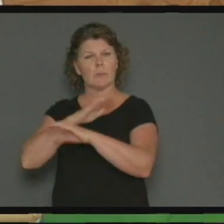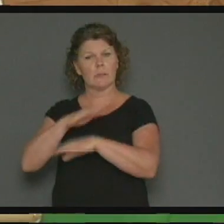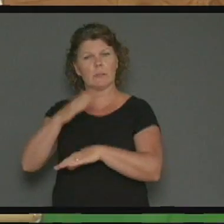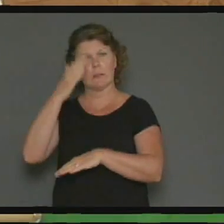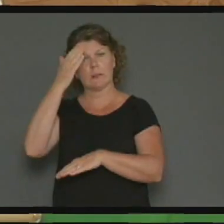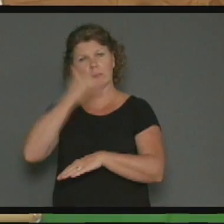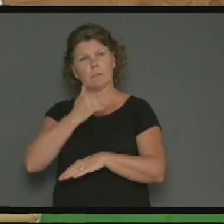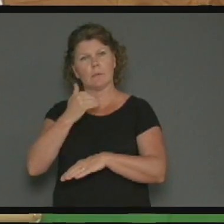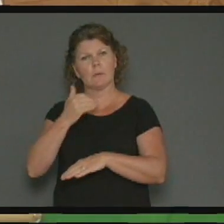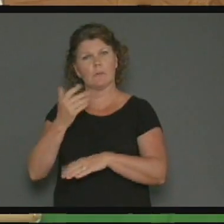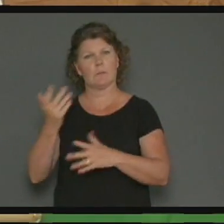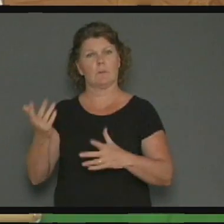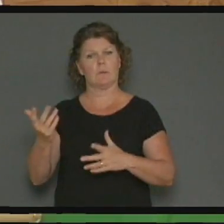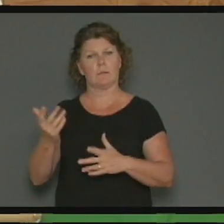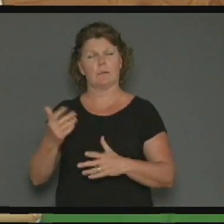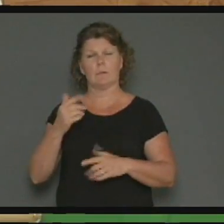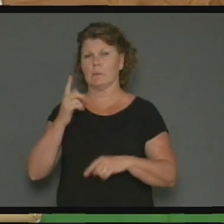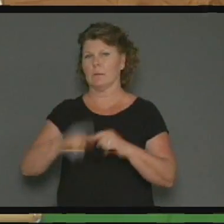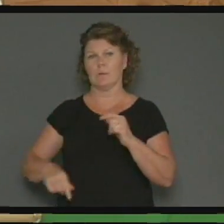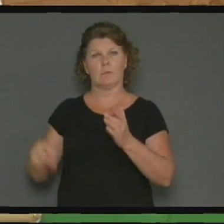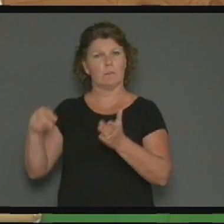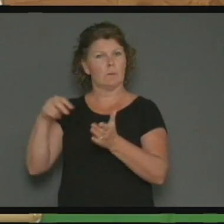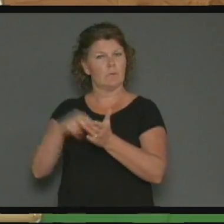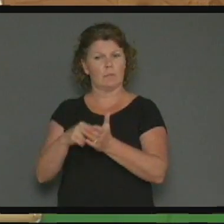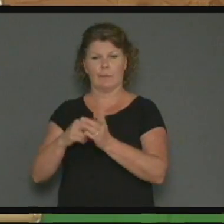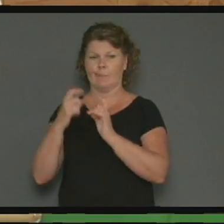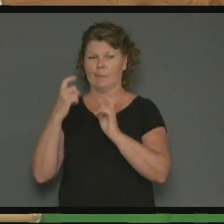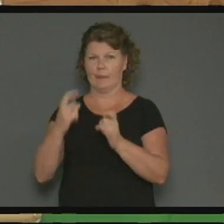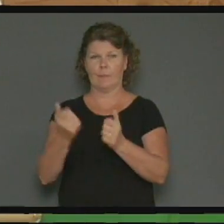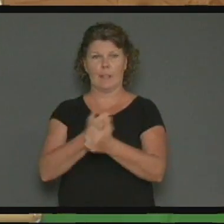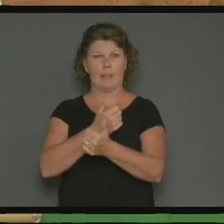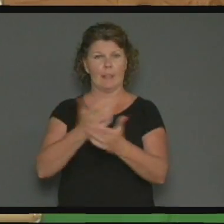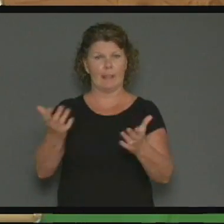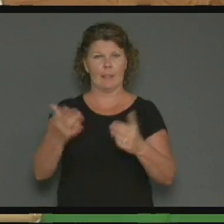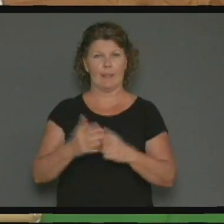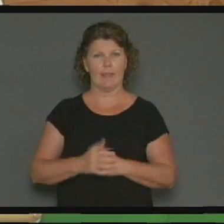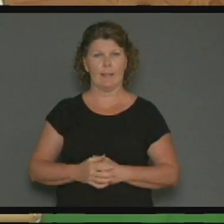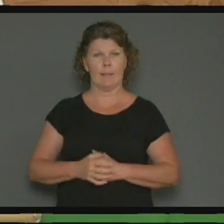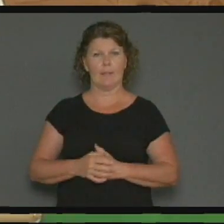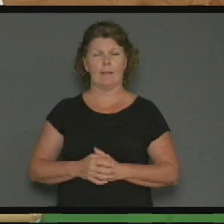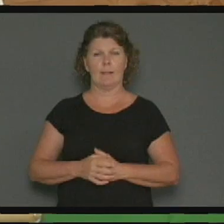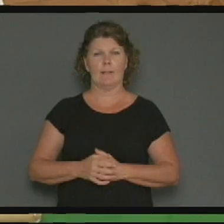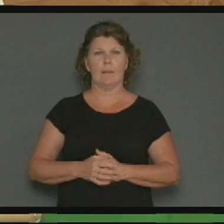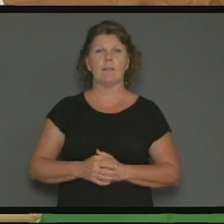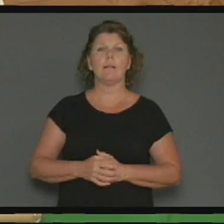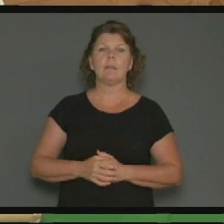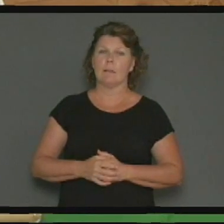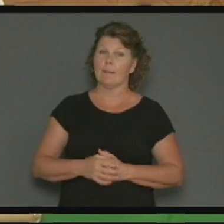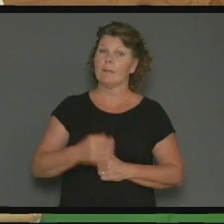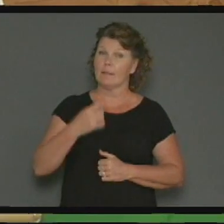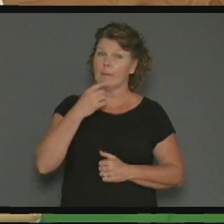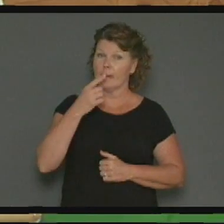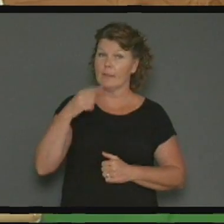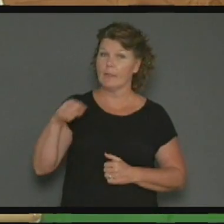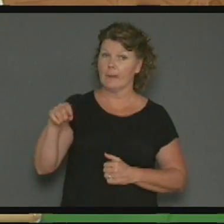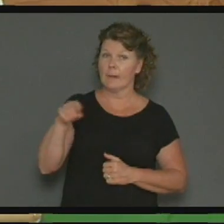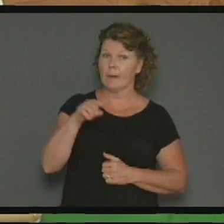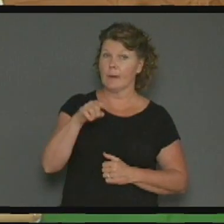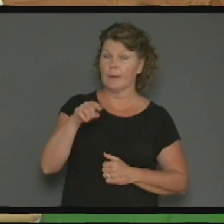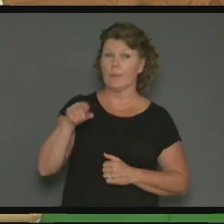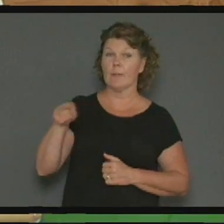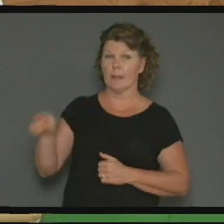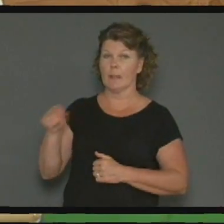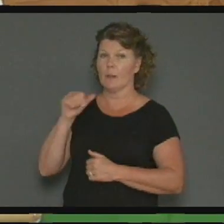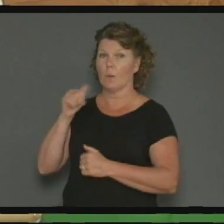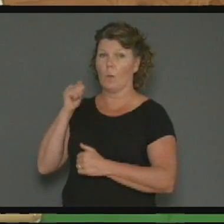in bed. I cannot get up and give you anything. I tell you, though he will not